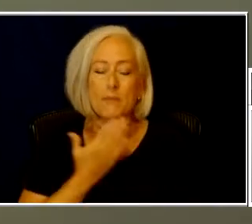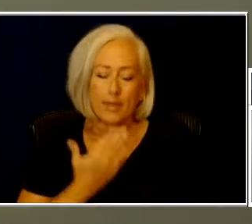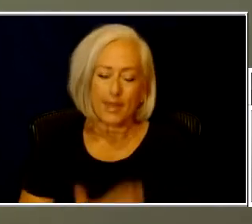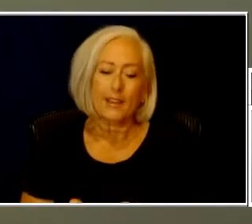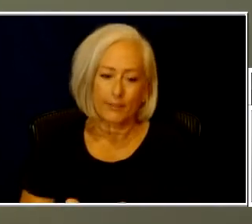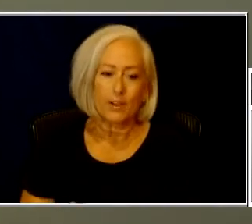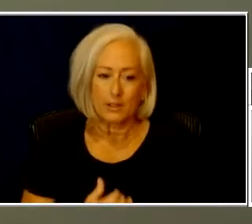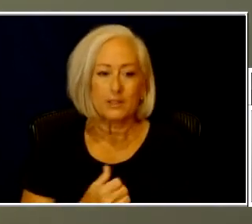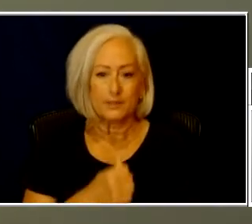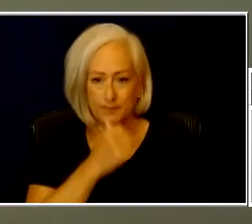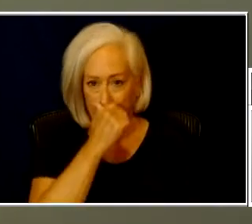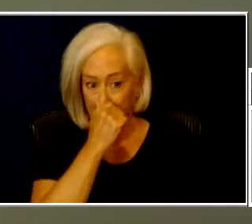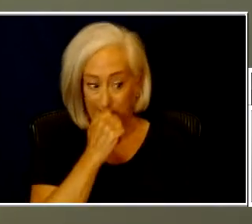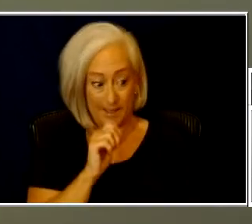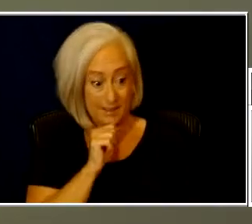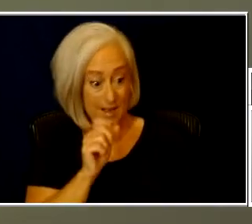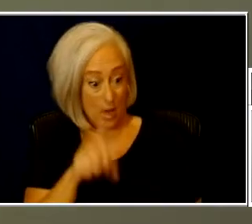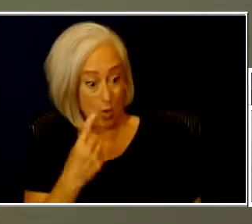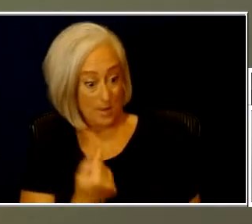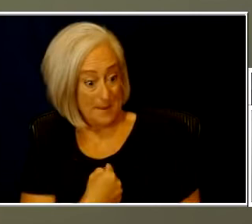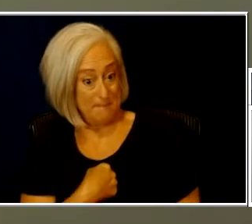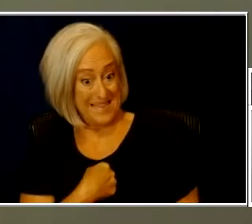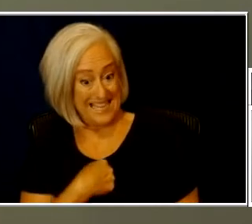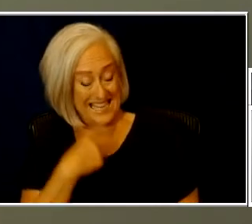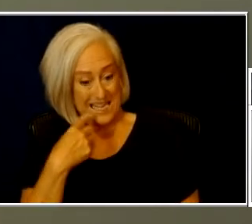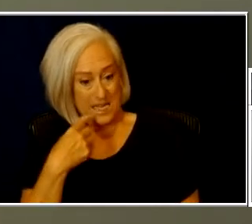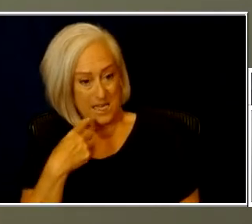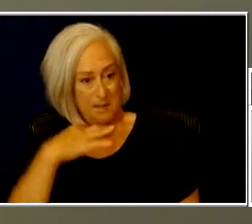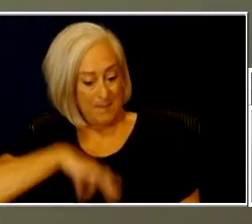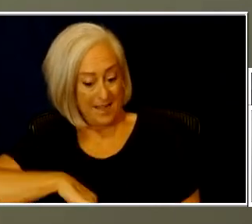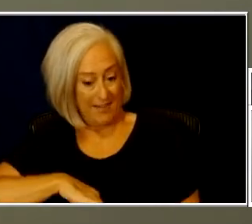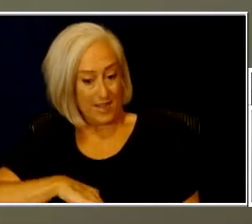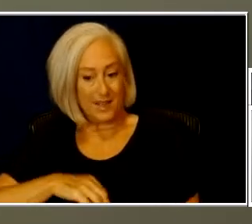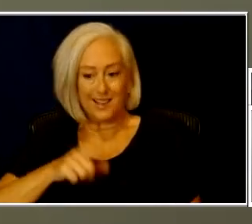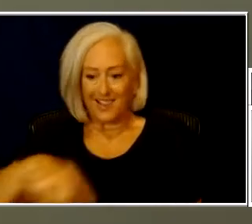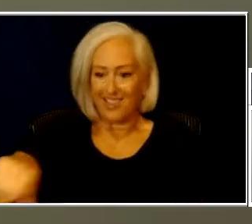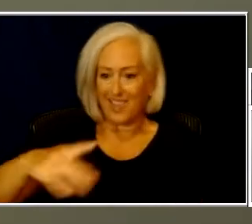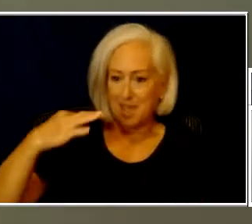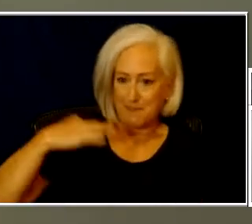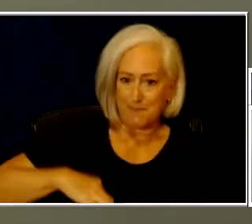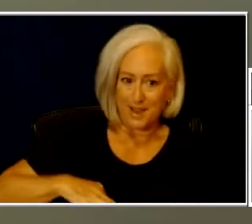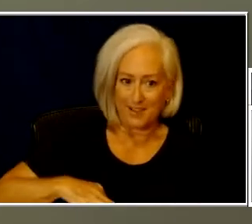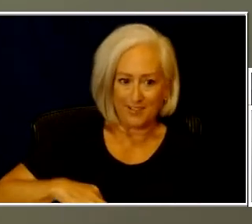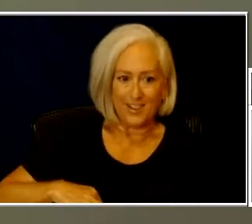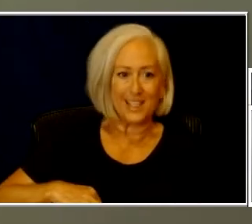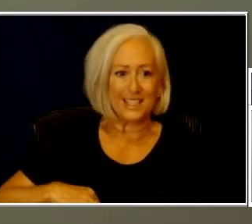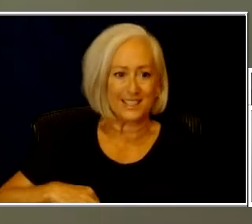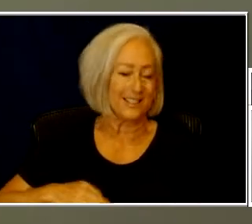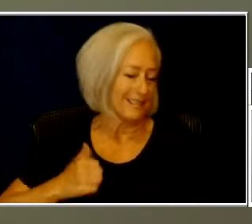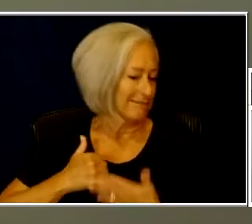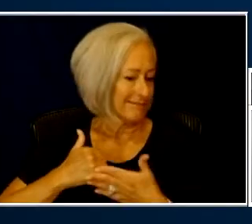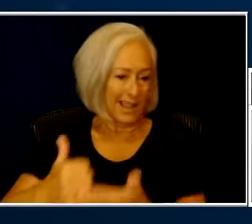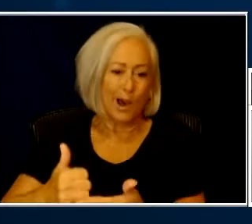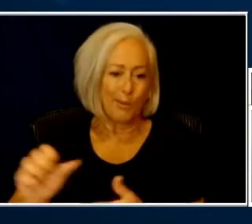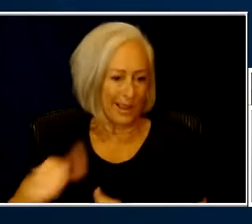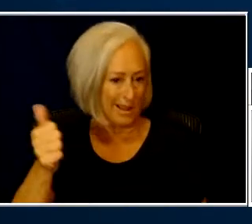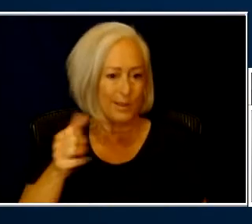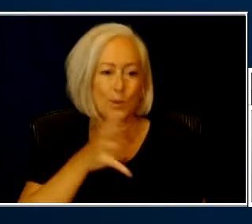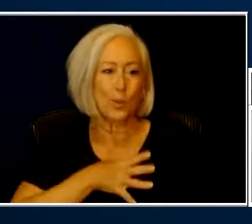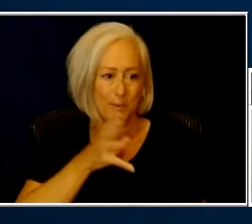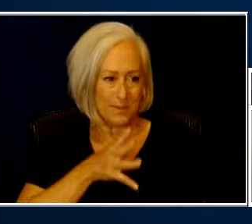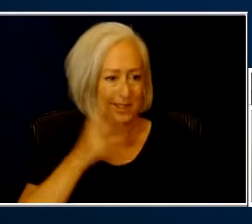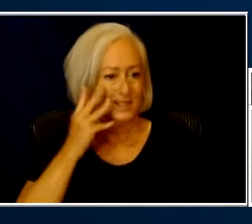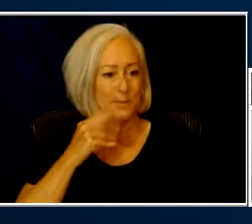it's not just them getting something out of it. I get so much reward being able to help other women just navigate this.